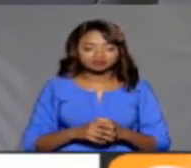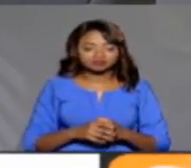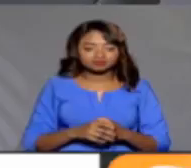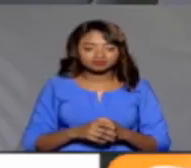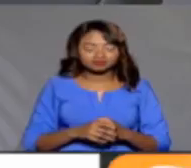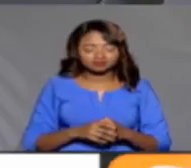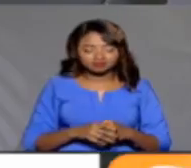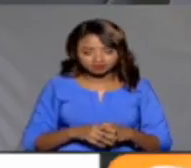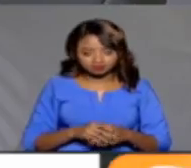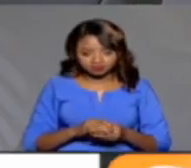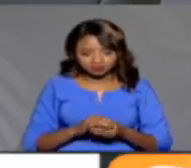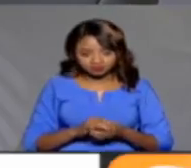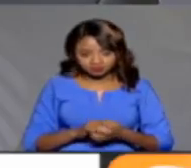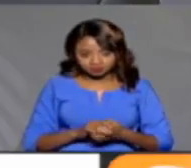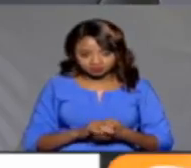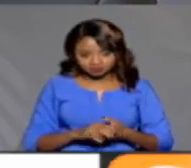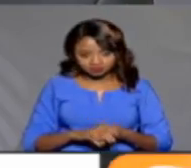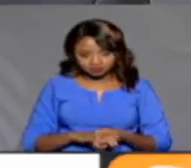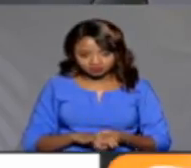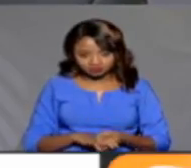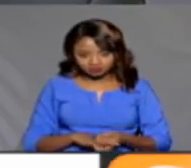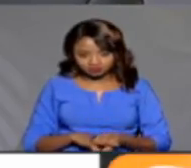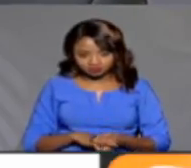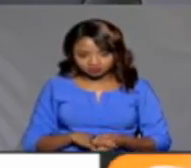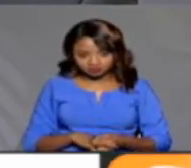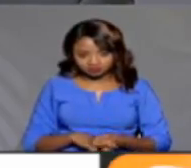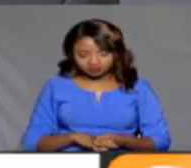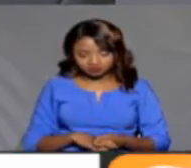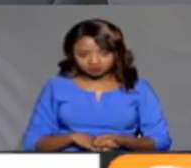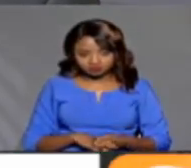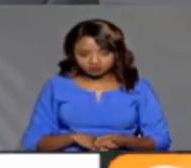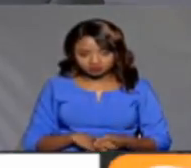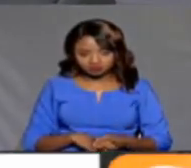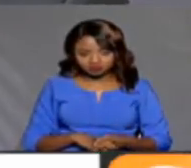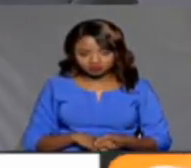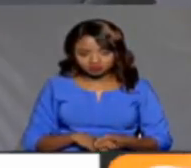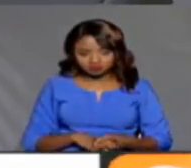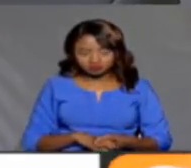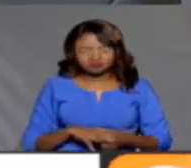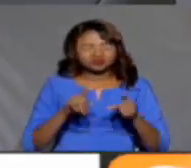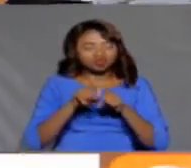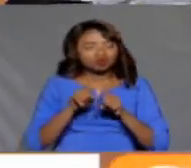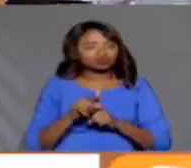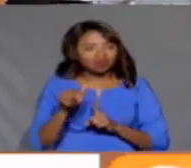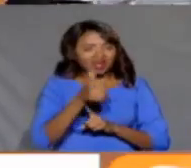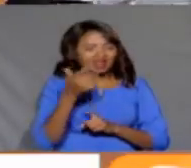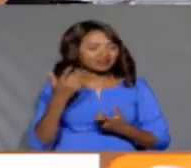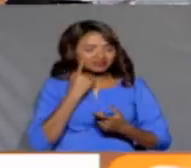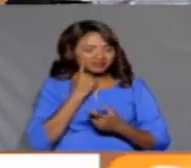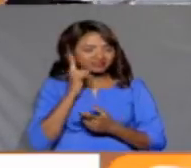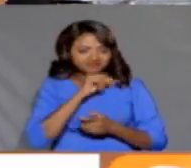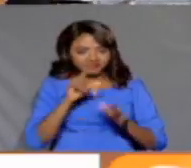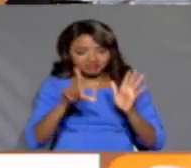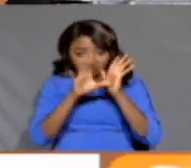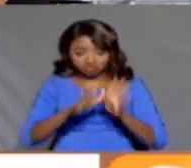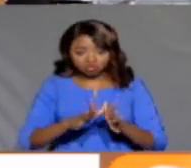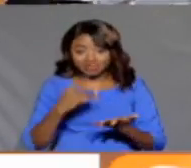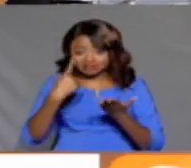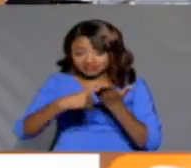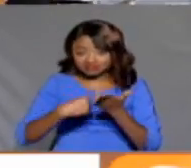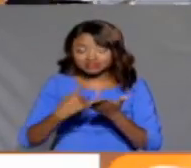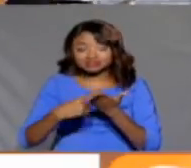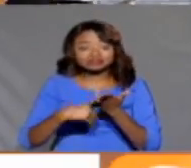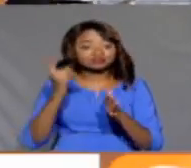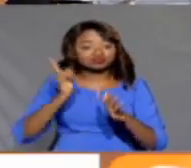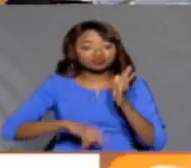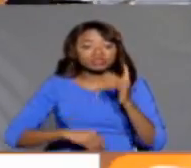the politics around the Punguza Mizigo will be the main challenge for these referendum push. And here's another thing that lawyers are also talking about as we conclude. Some